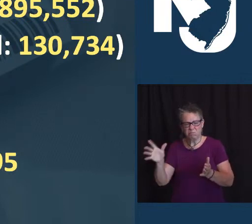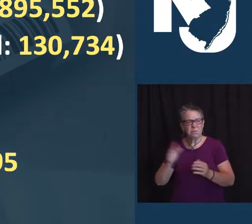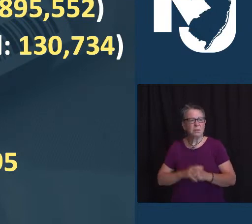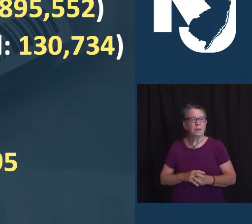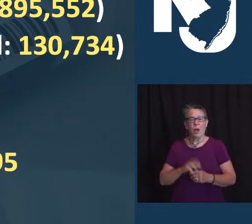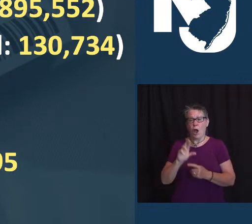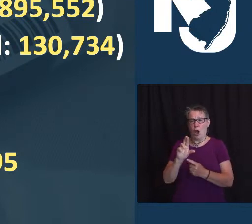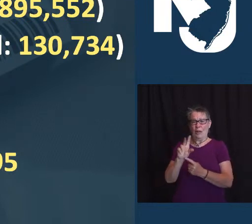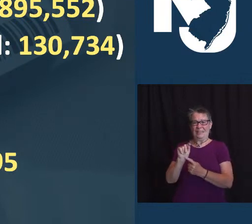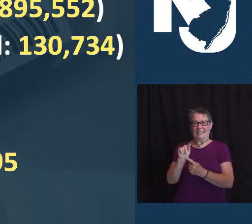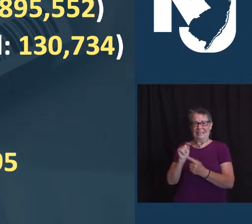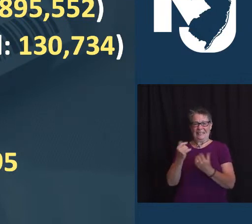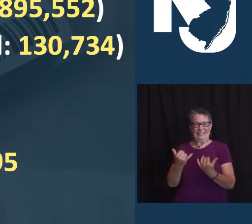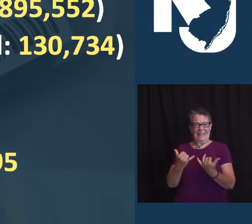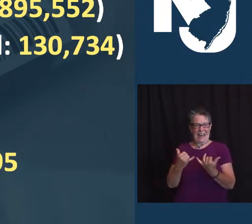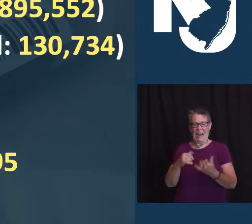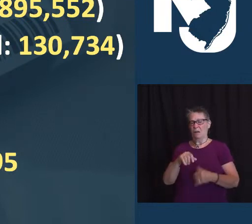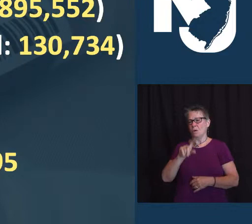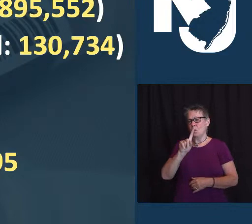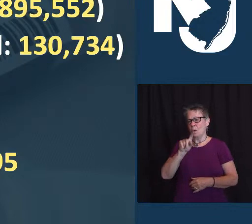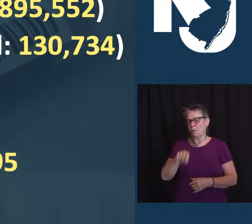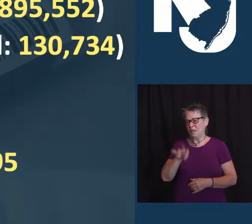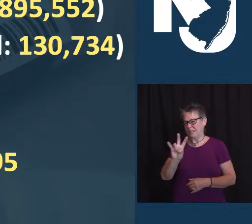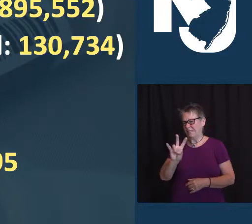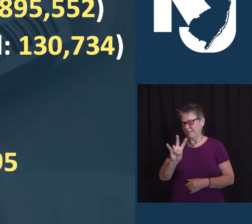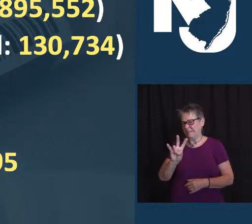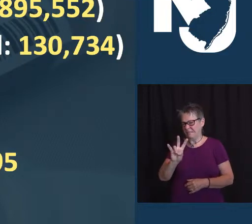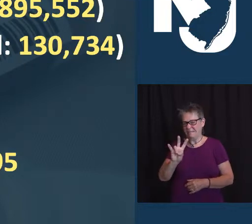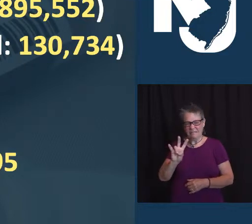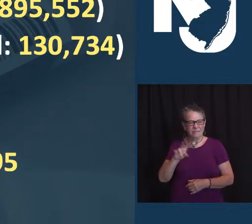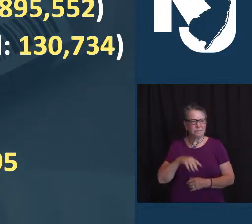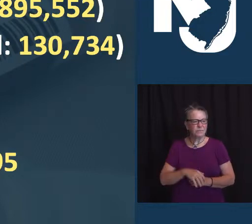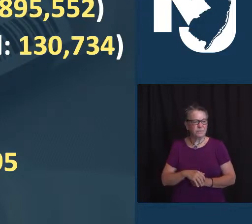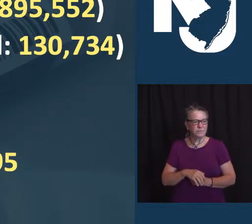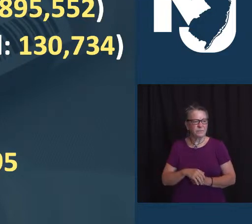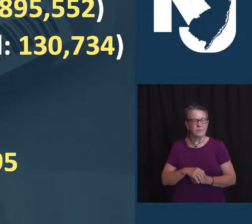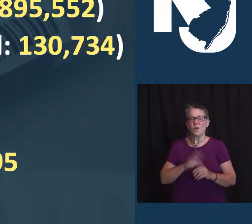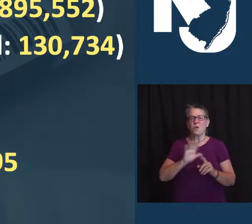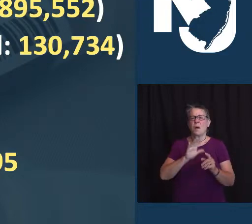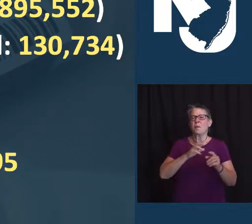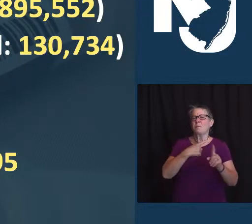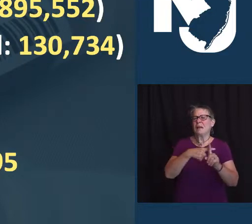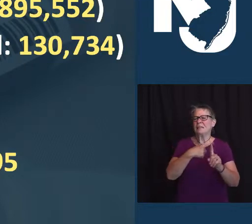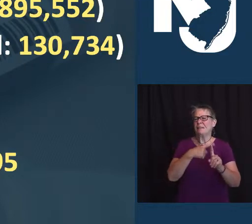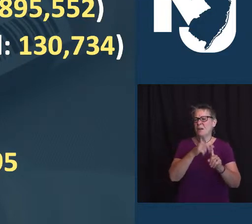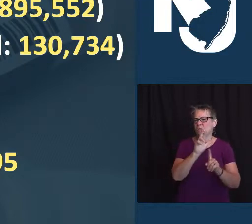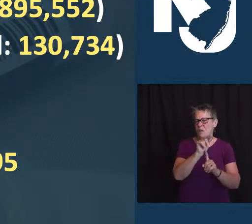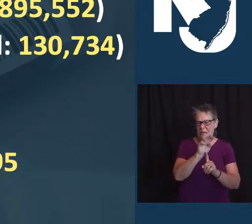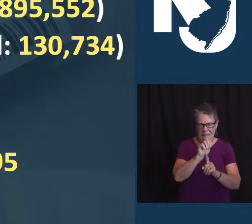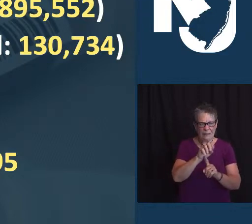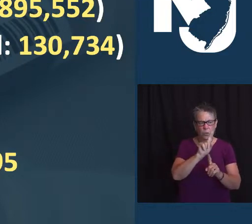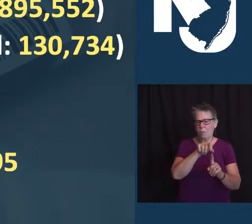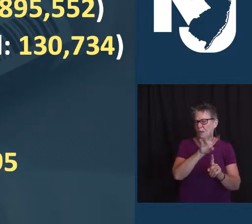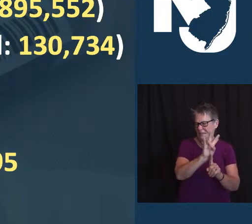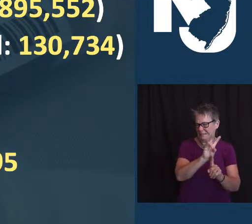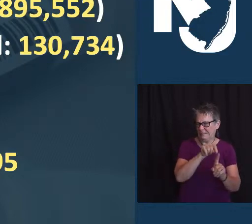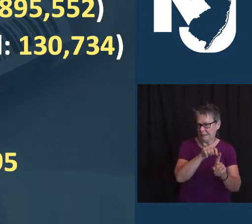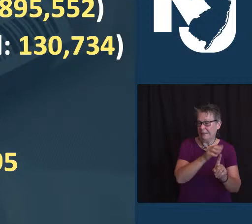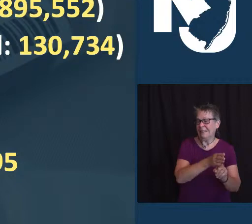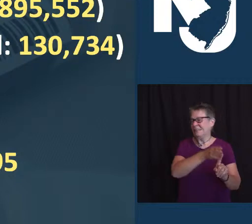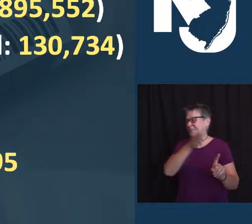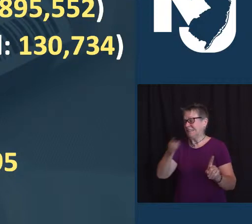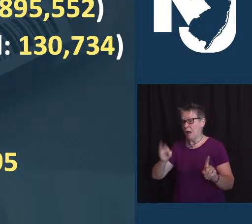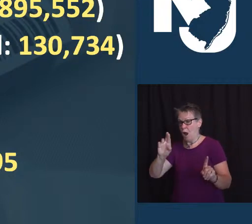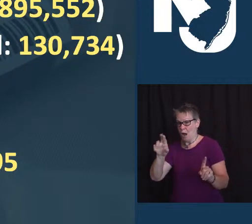was 1.7%. And by the way, the positivity tests for all tests from Sunday, July 4th through Thursday